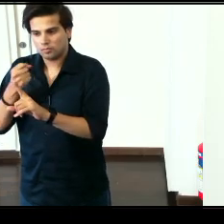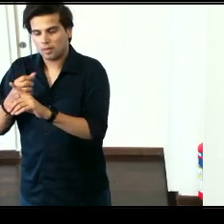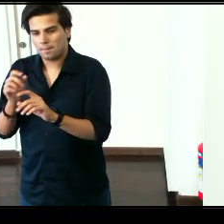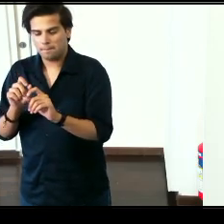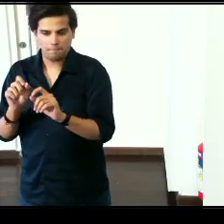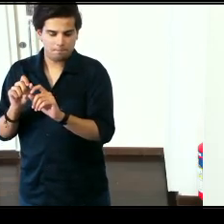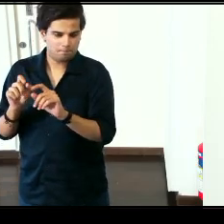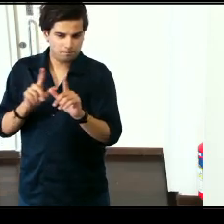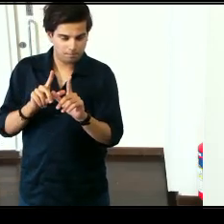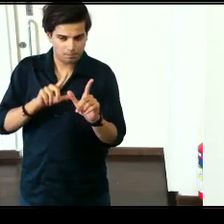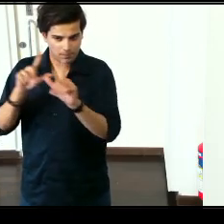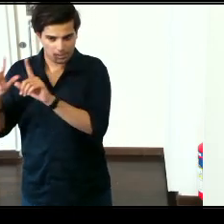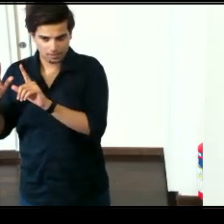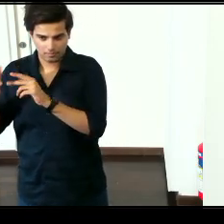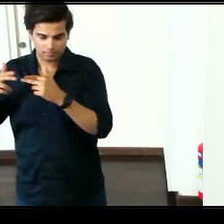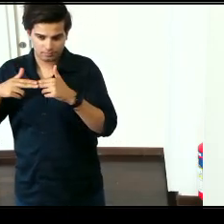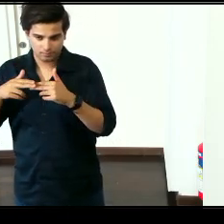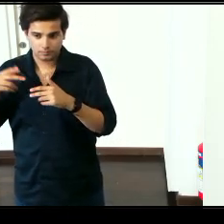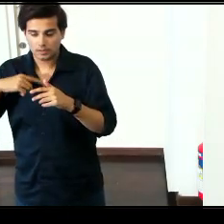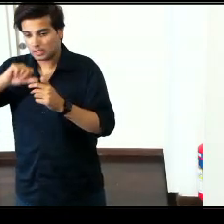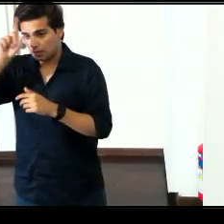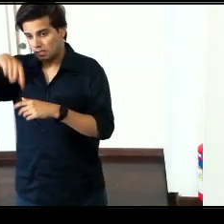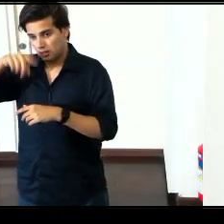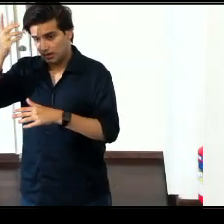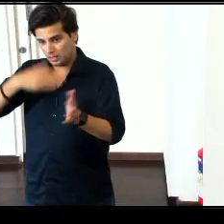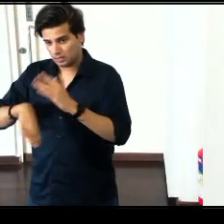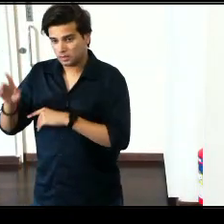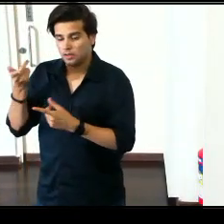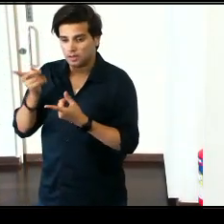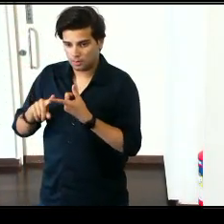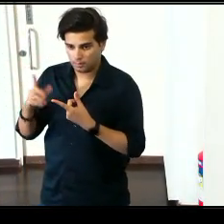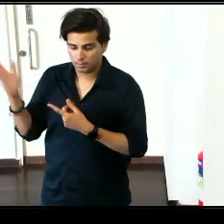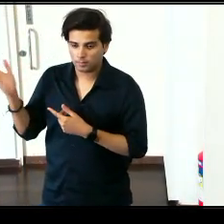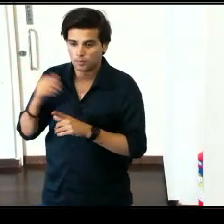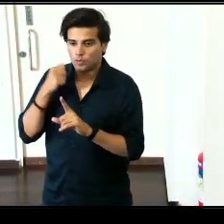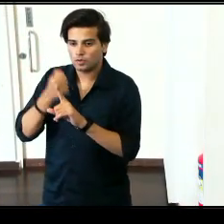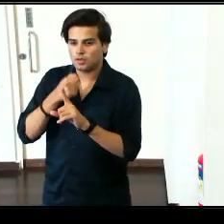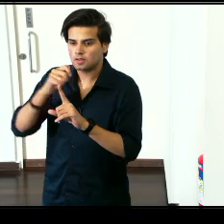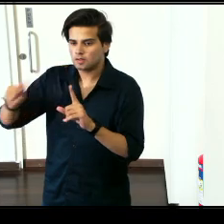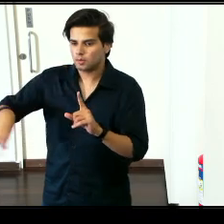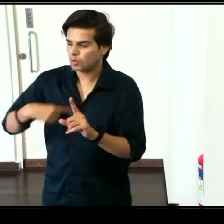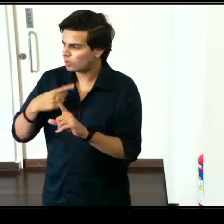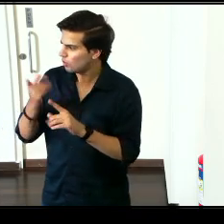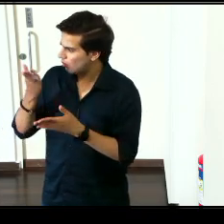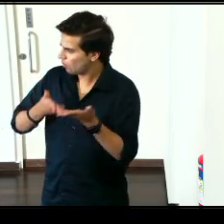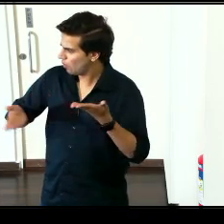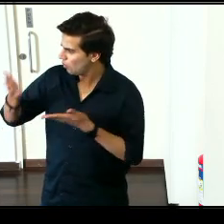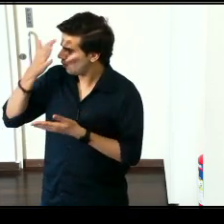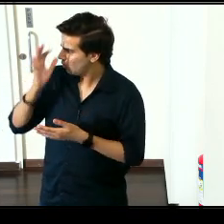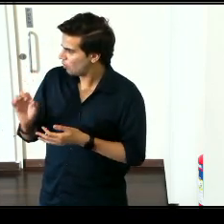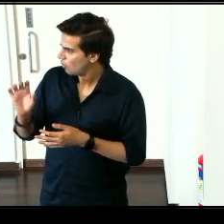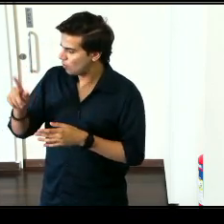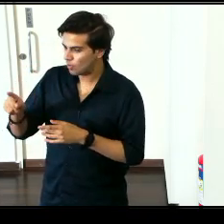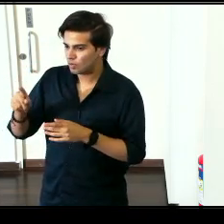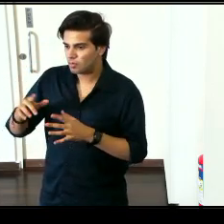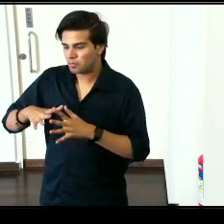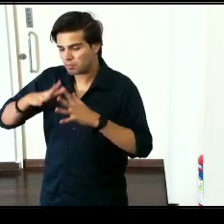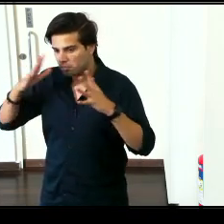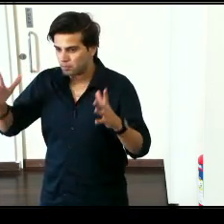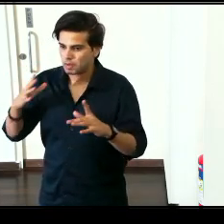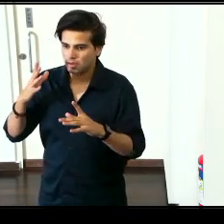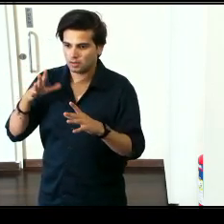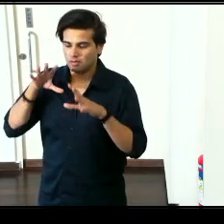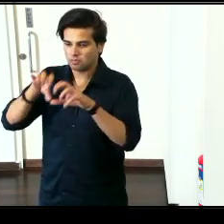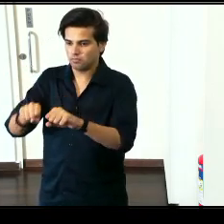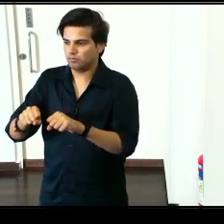one? And in India, there were protests about, as we know, the big kind of attack on